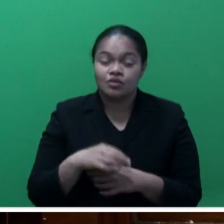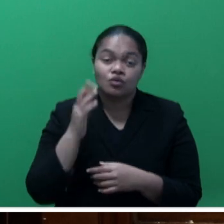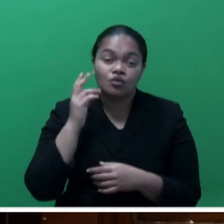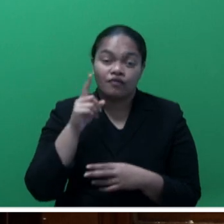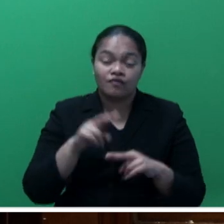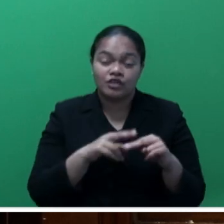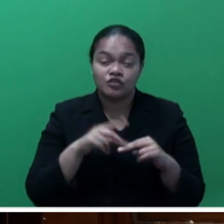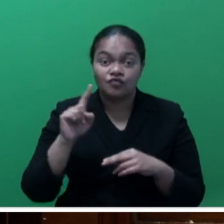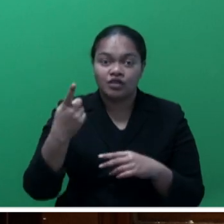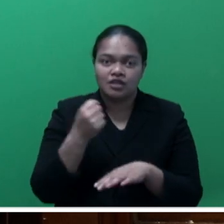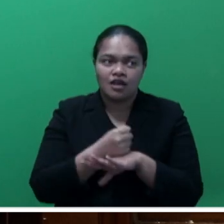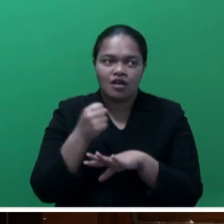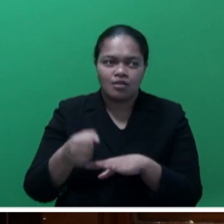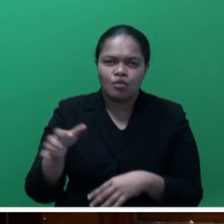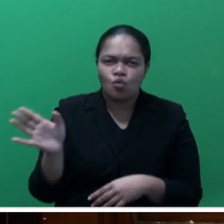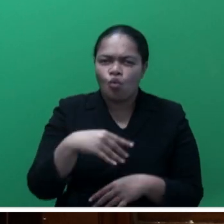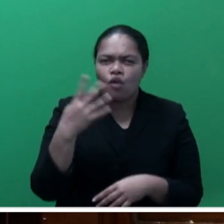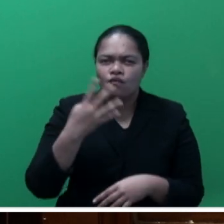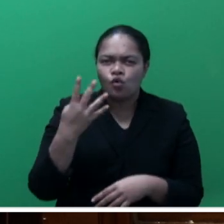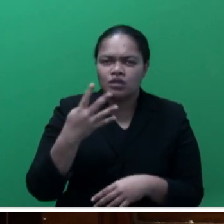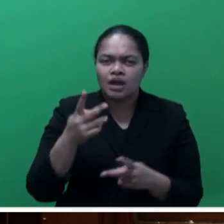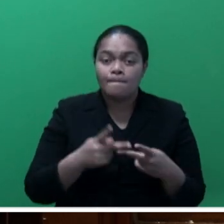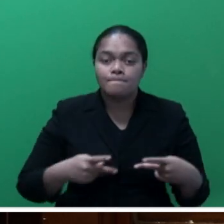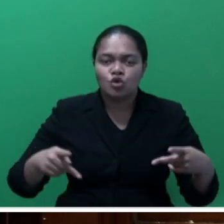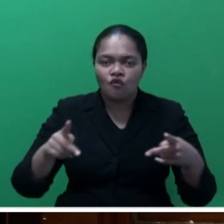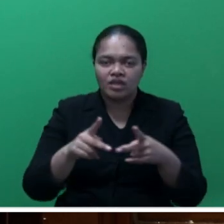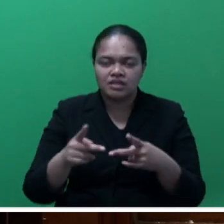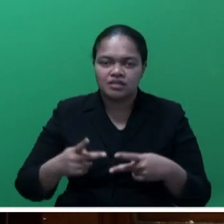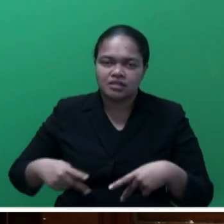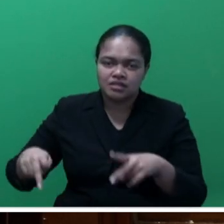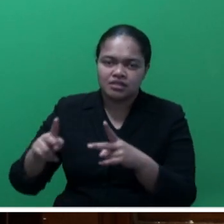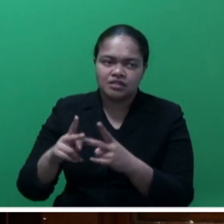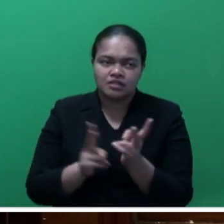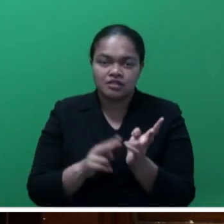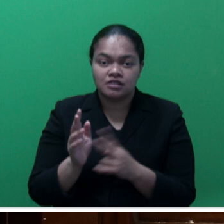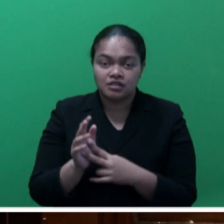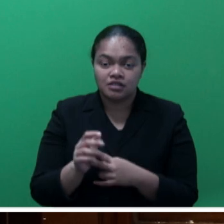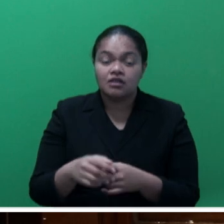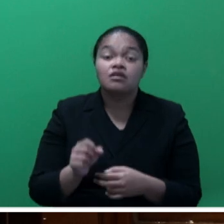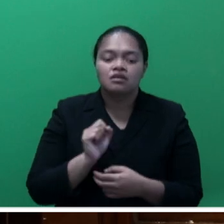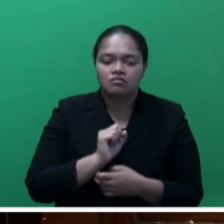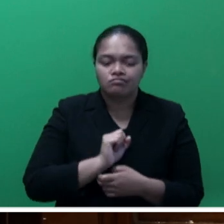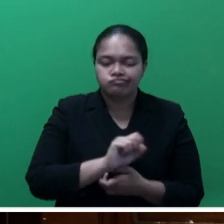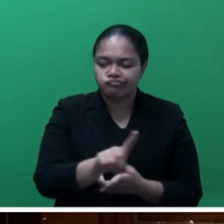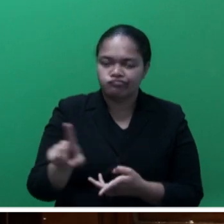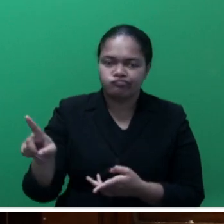First government, all 14 provinces and sent provincial conservation